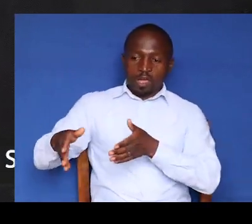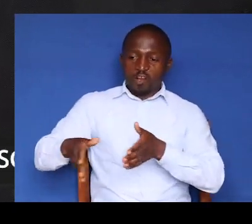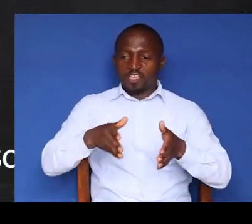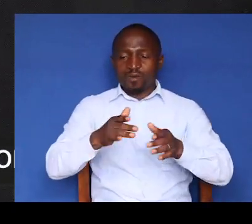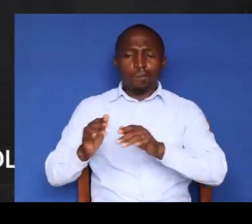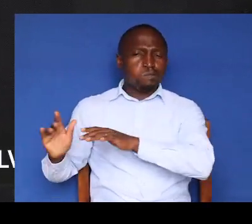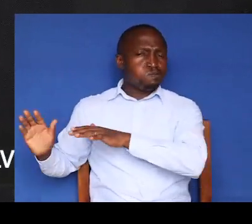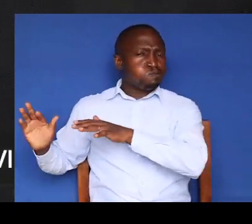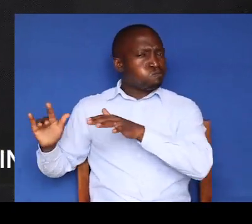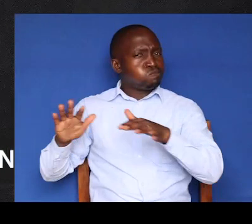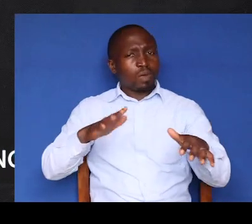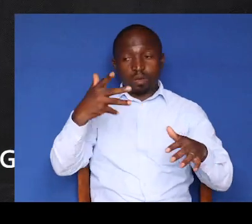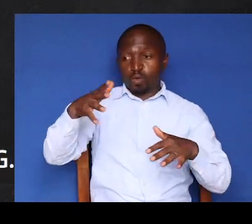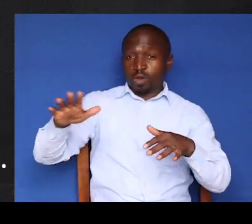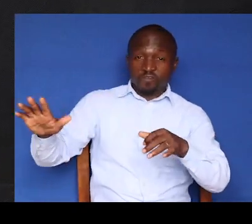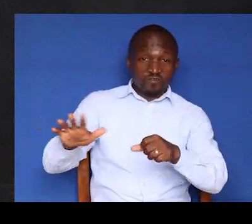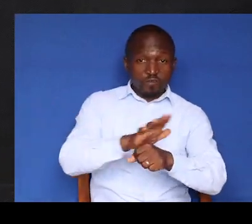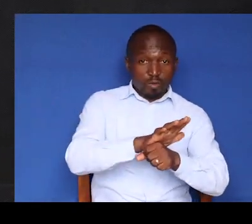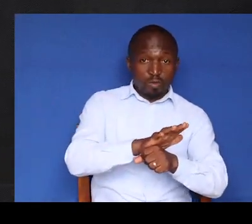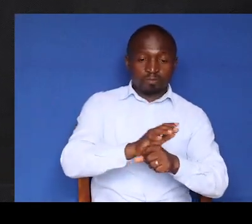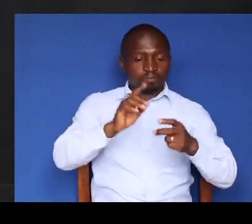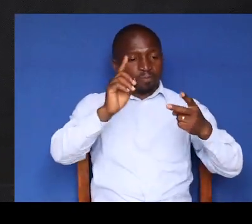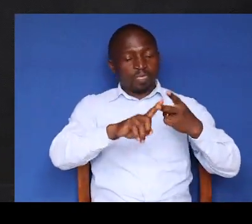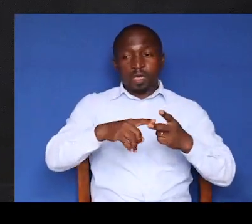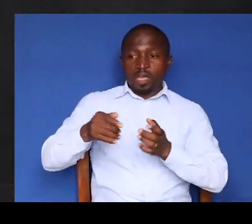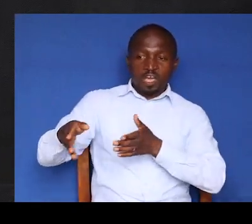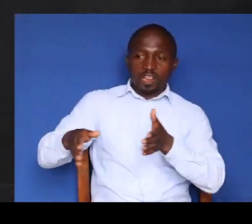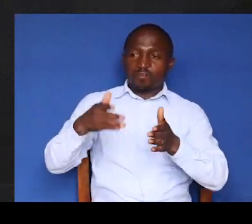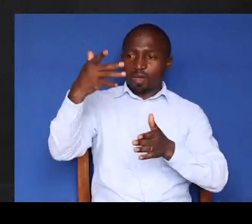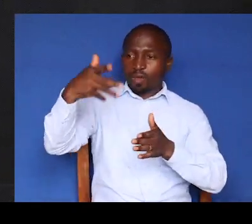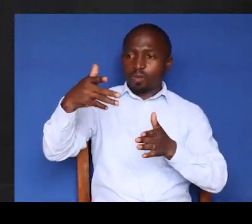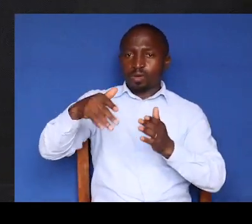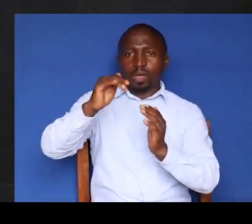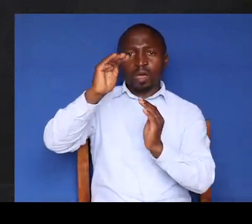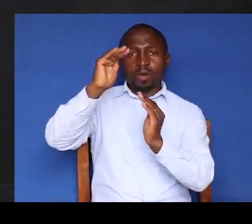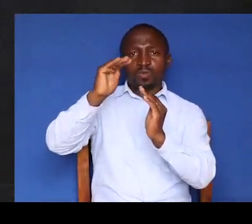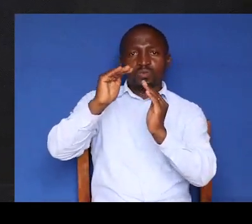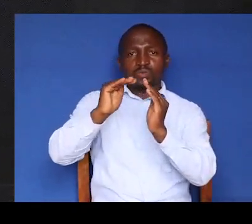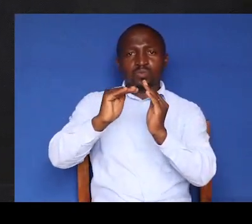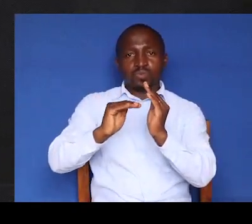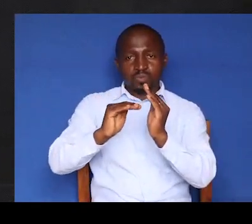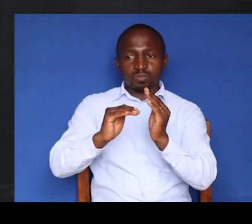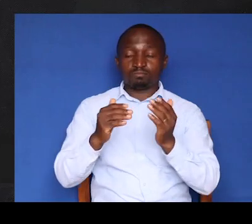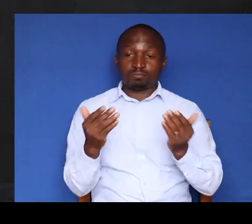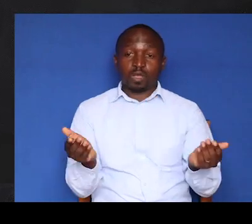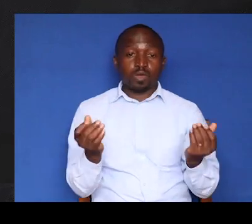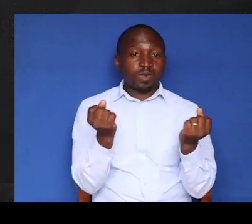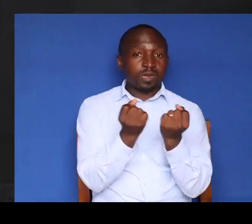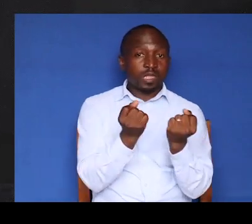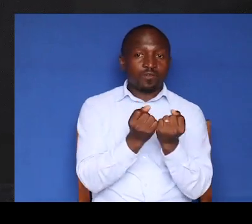and when the river used to have low volume of water, to the extent you can develop good planning